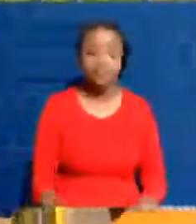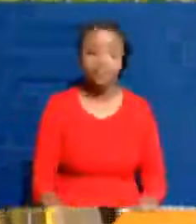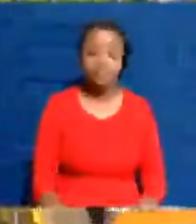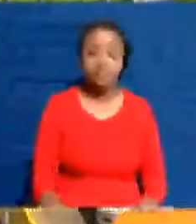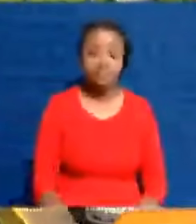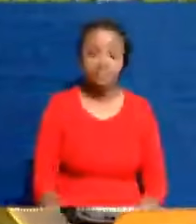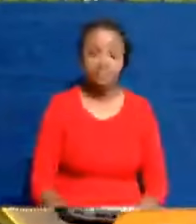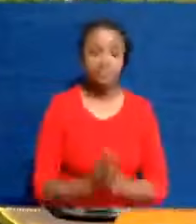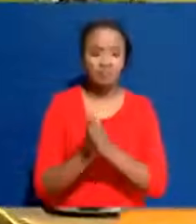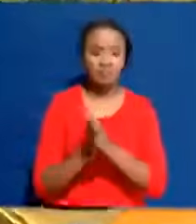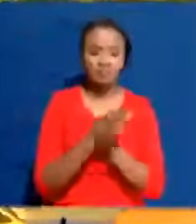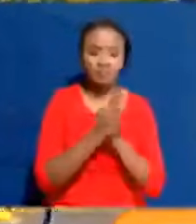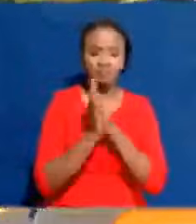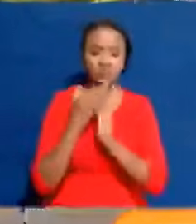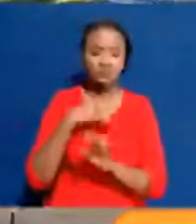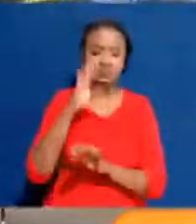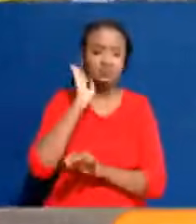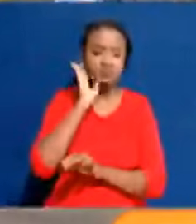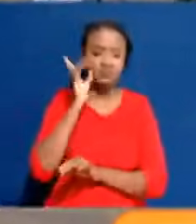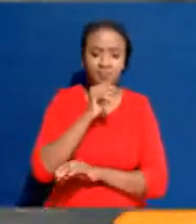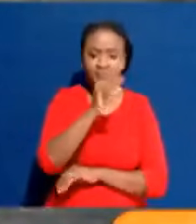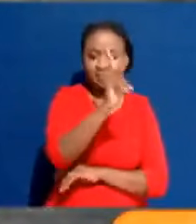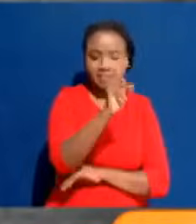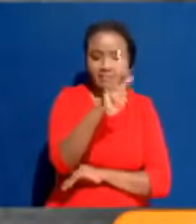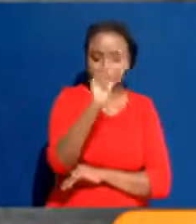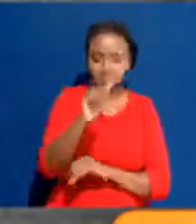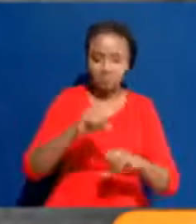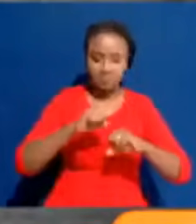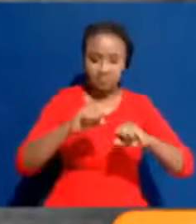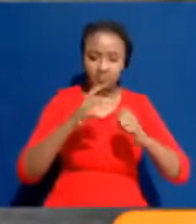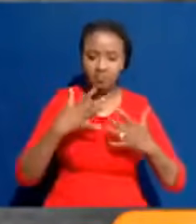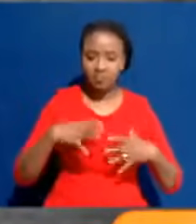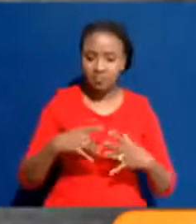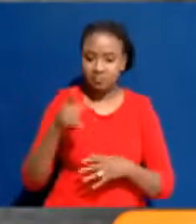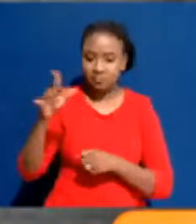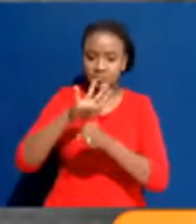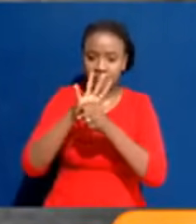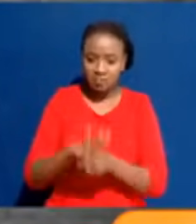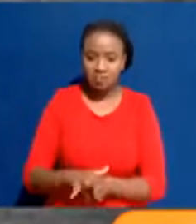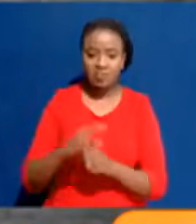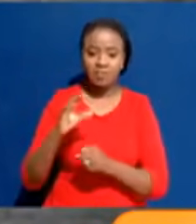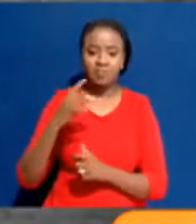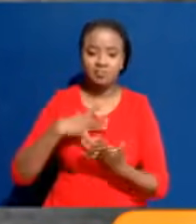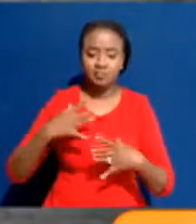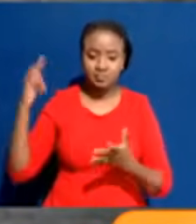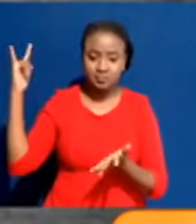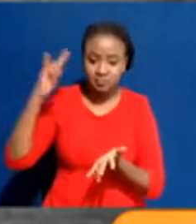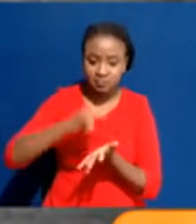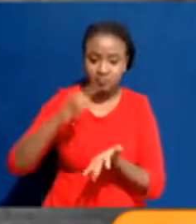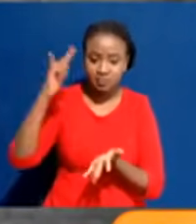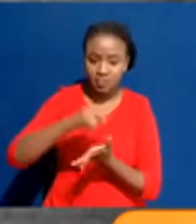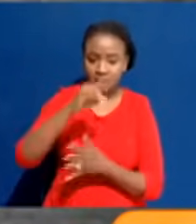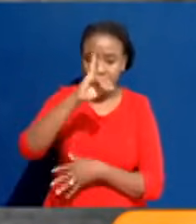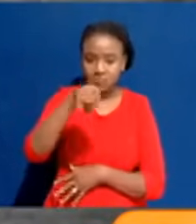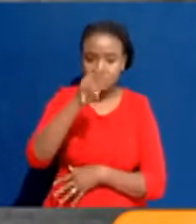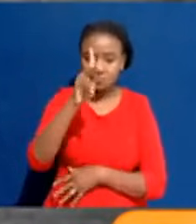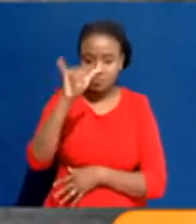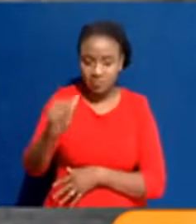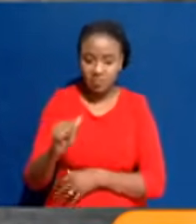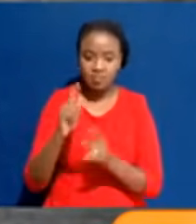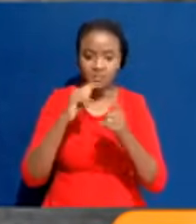Amid allegations that officials from the Kenya Revenue Authority were harassing and intimidating passengers arriving at JKIA, even